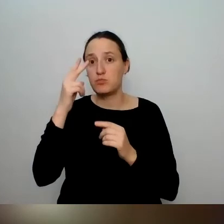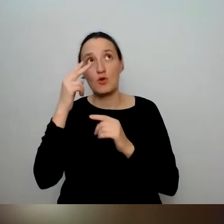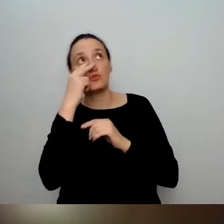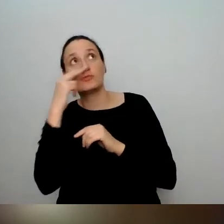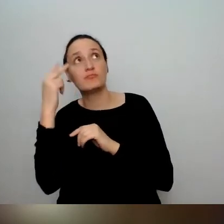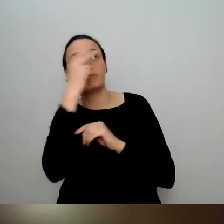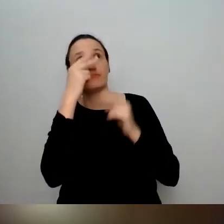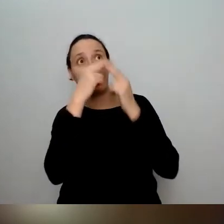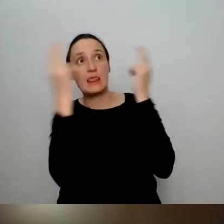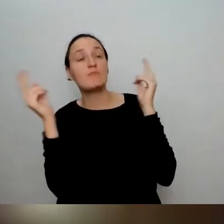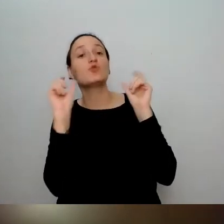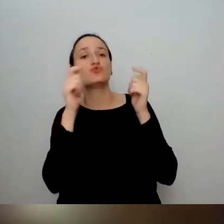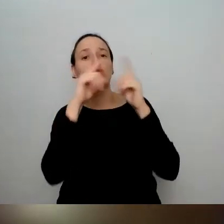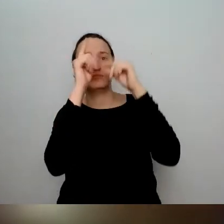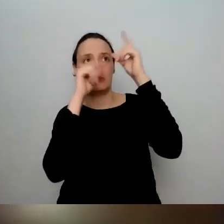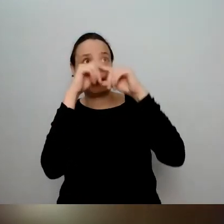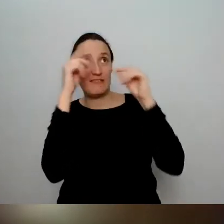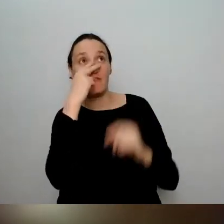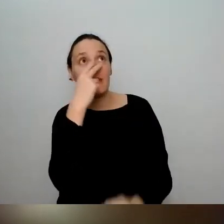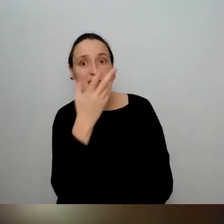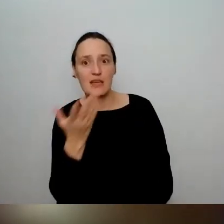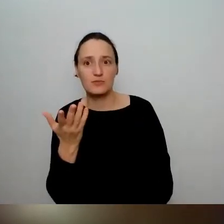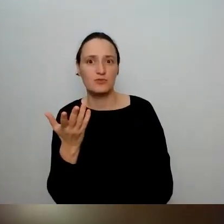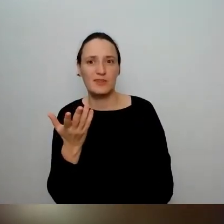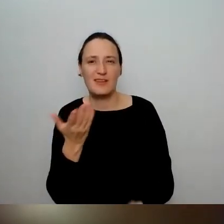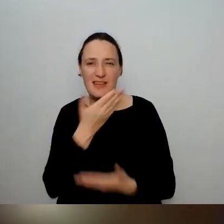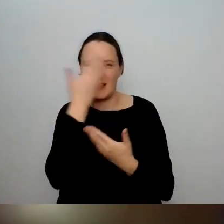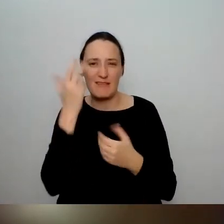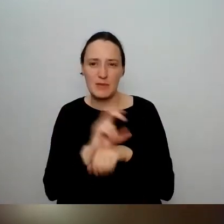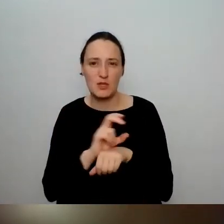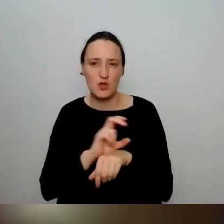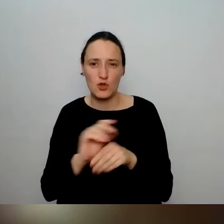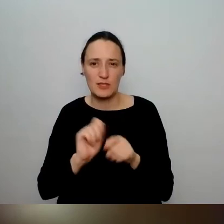at the Bortle scale. I don't know much about, you know, technology